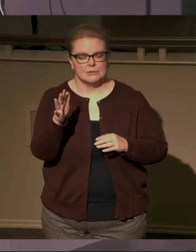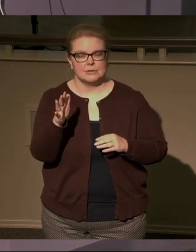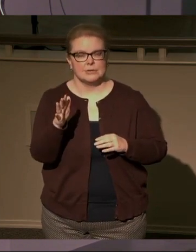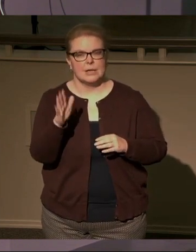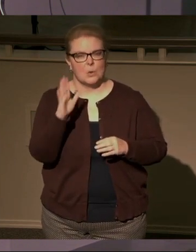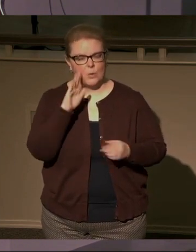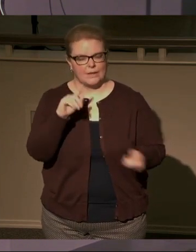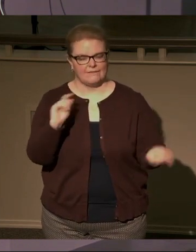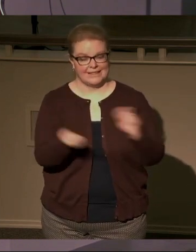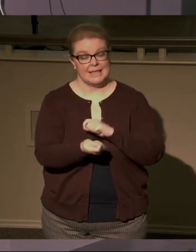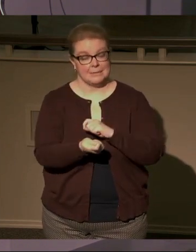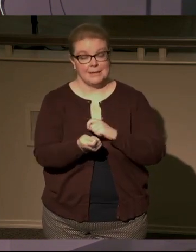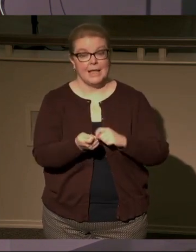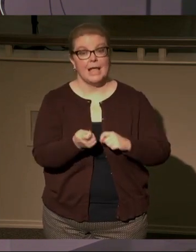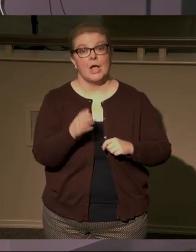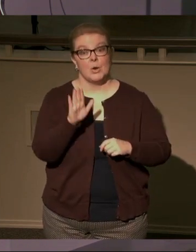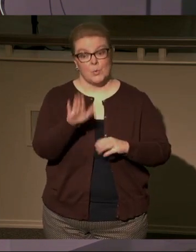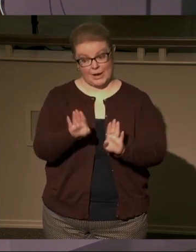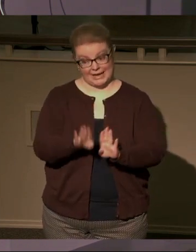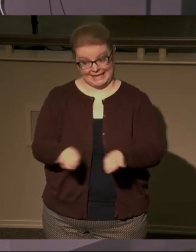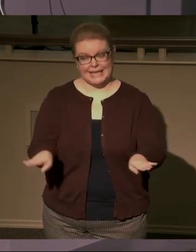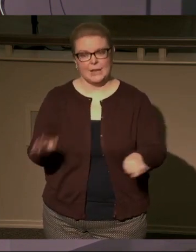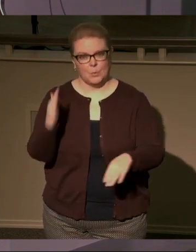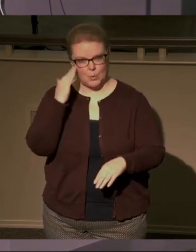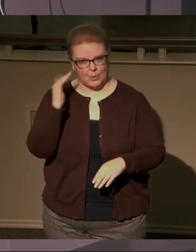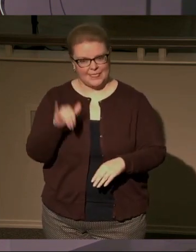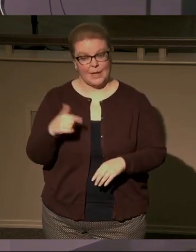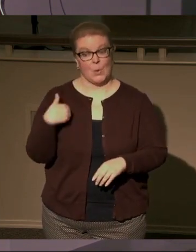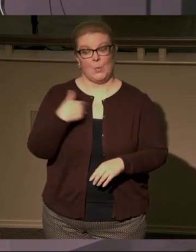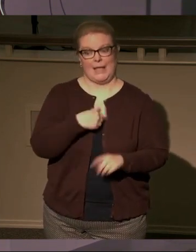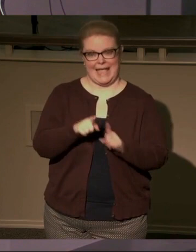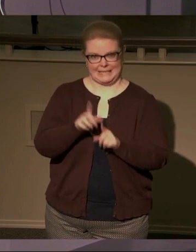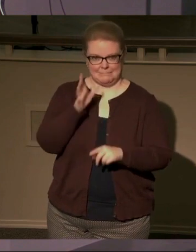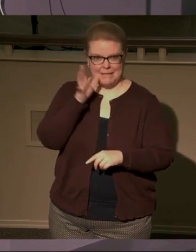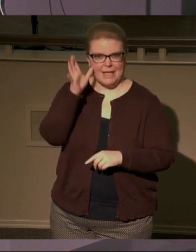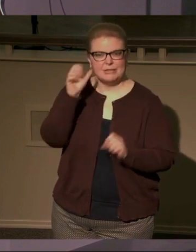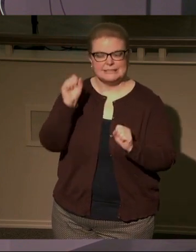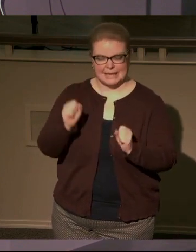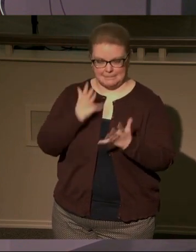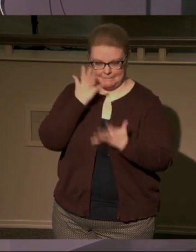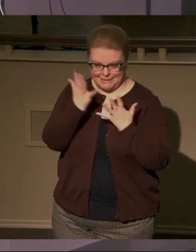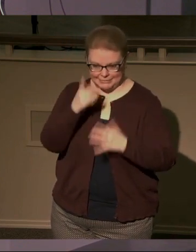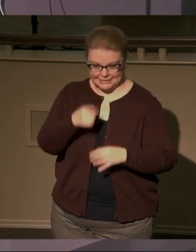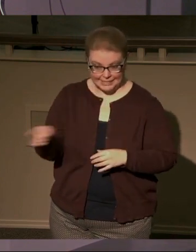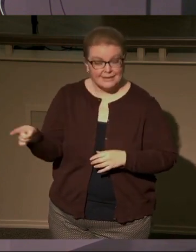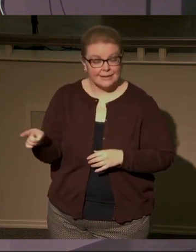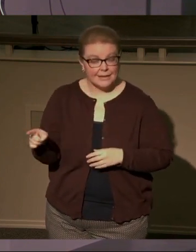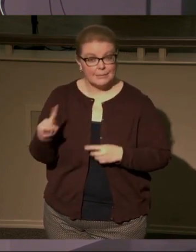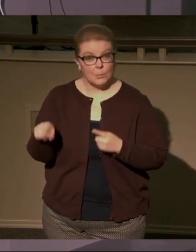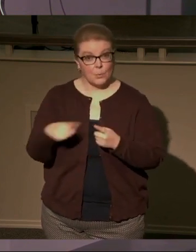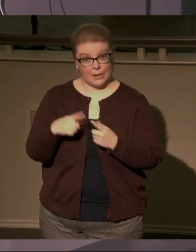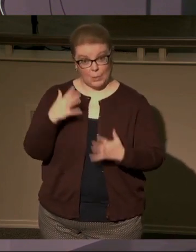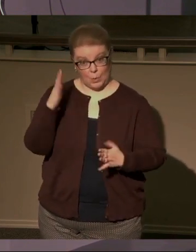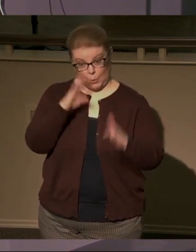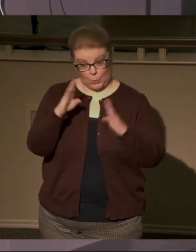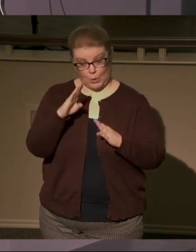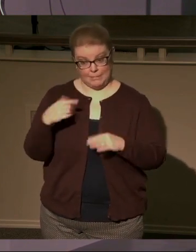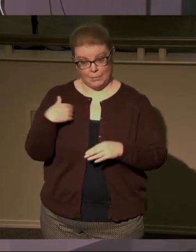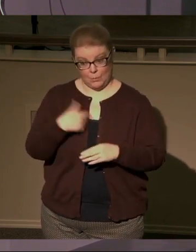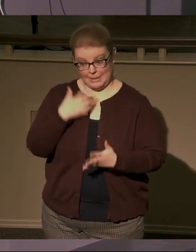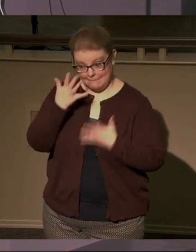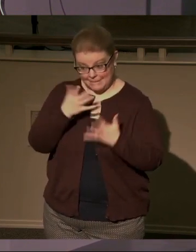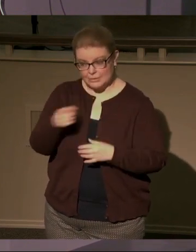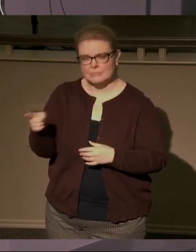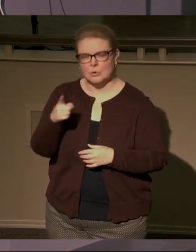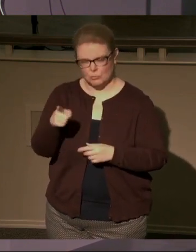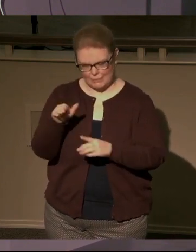flip. And your kid will know that you can embarrass them. And when they're worried about you embarrassing them, you just remind